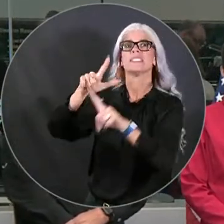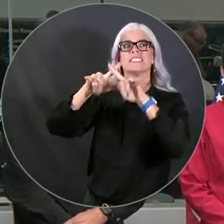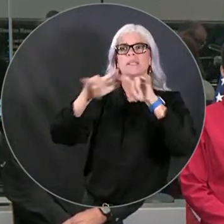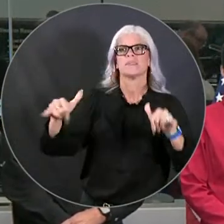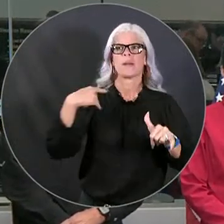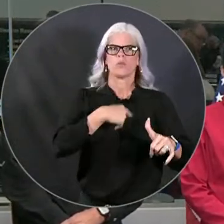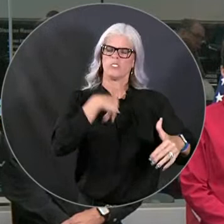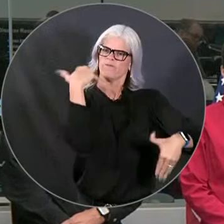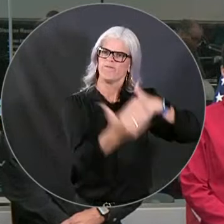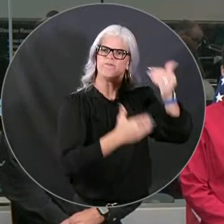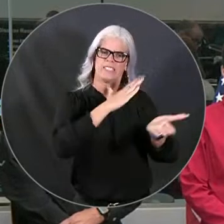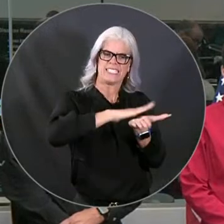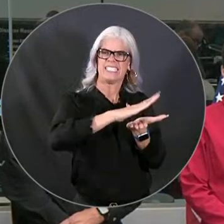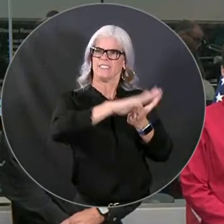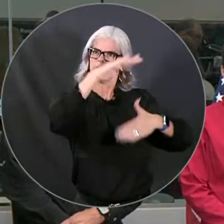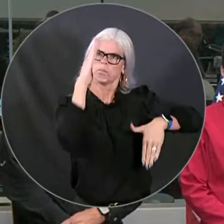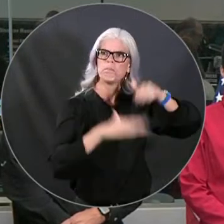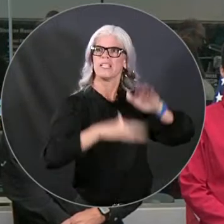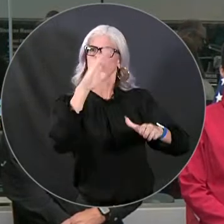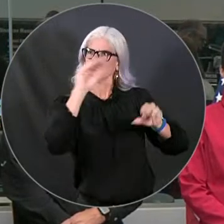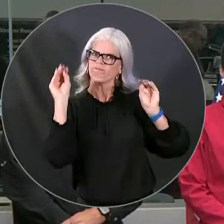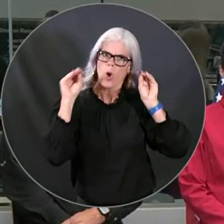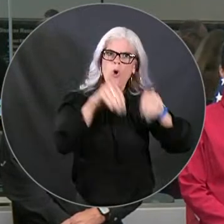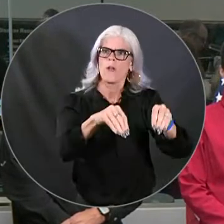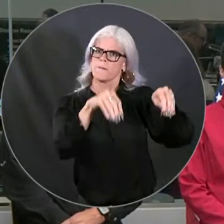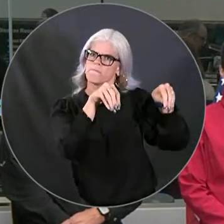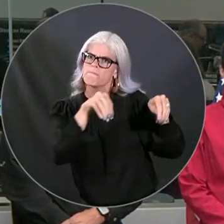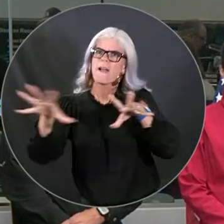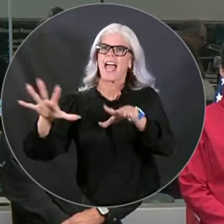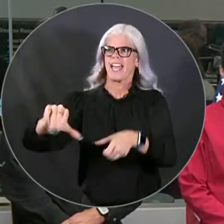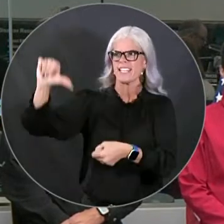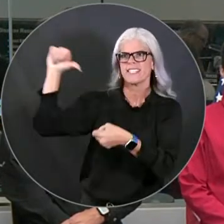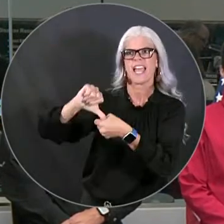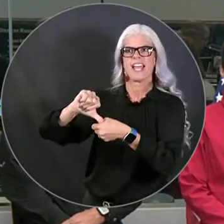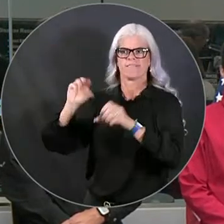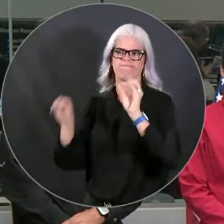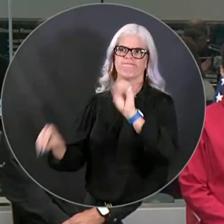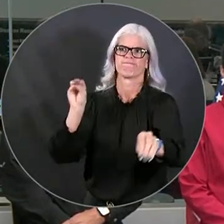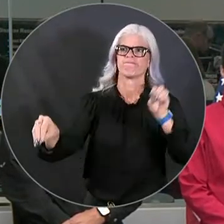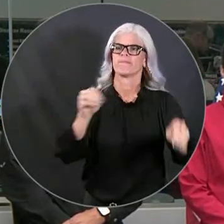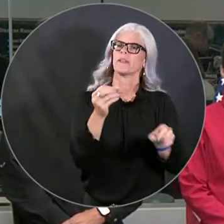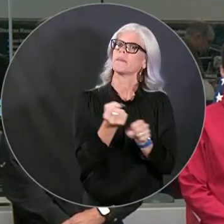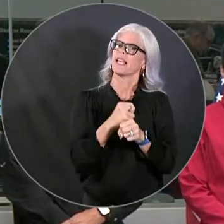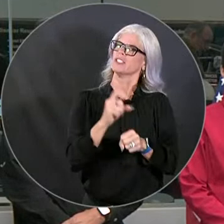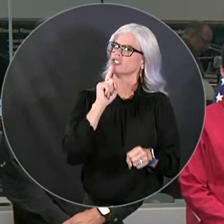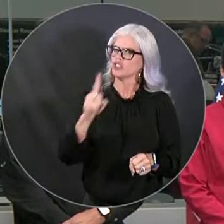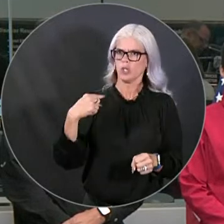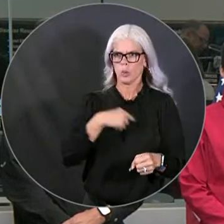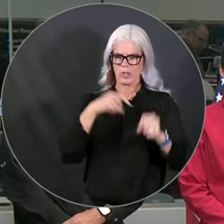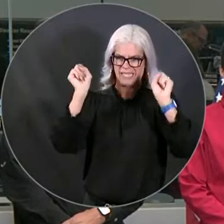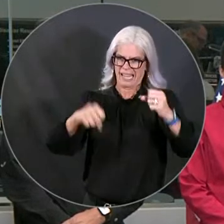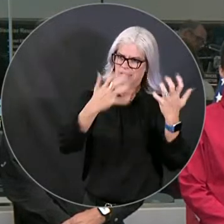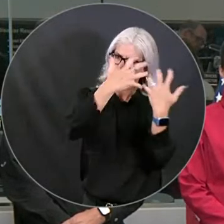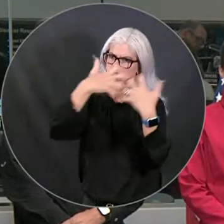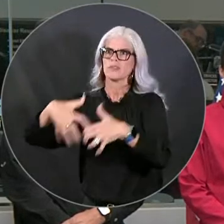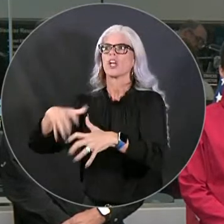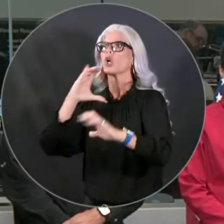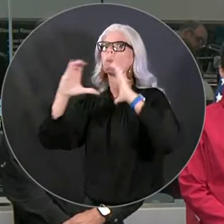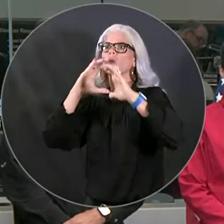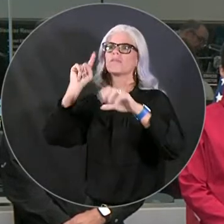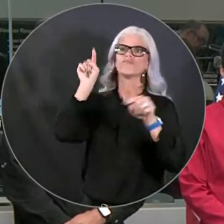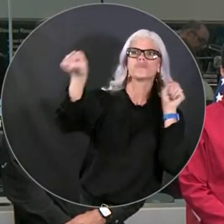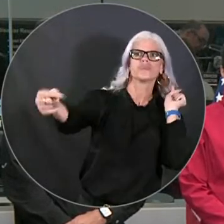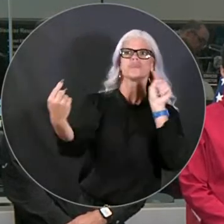services restored, to have fuel, and to have the things that people need in terms of communications. I want to thank